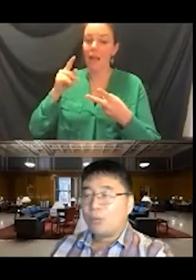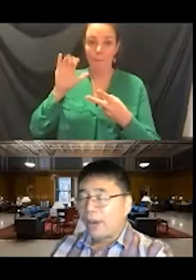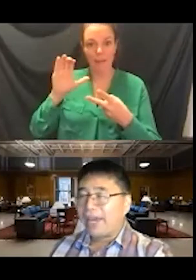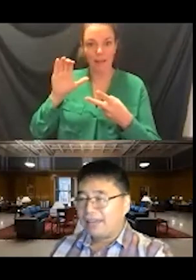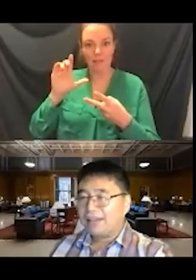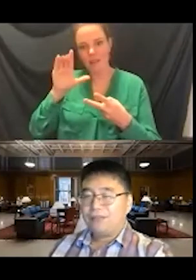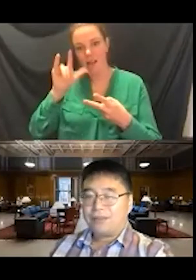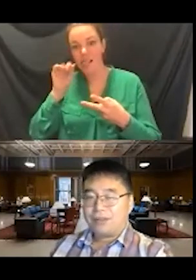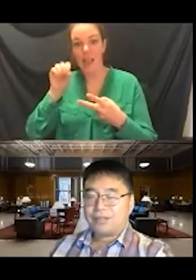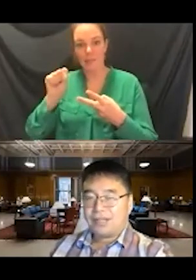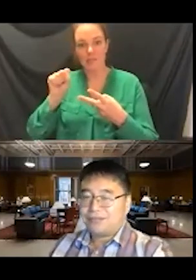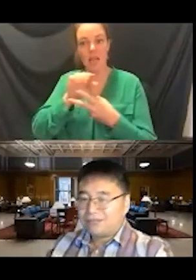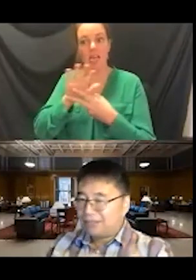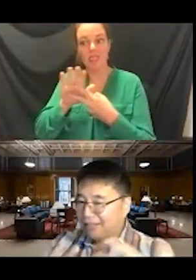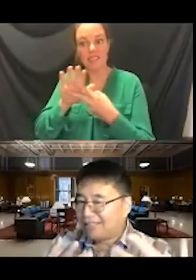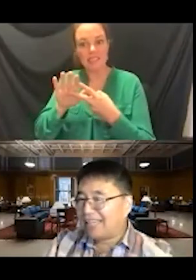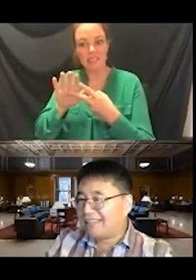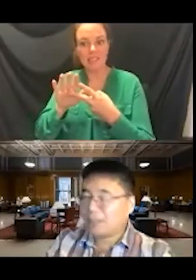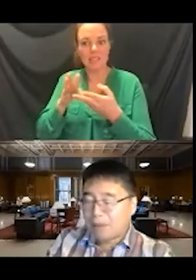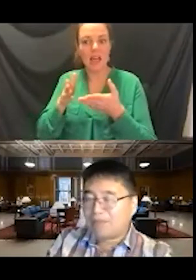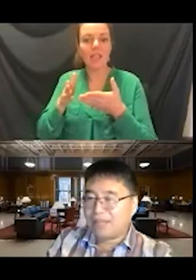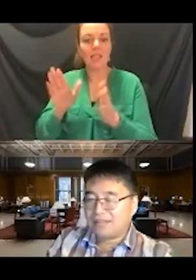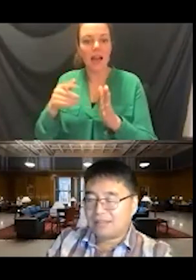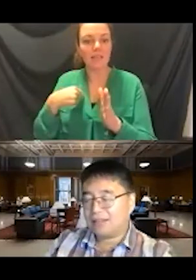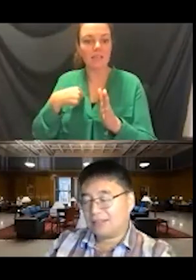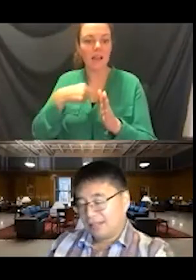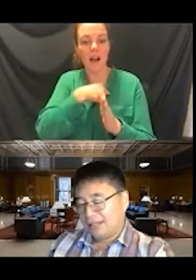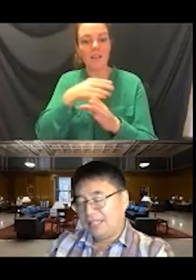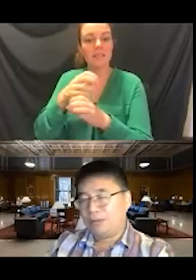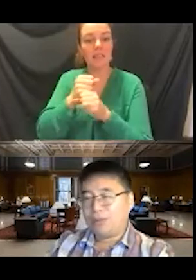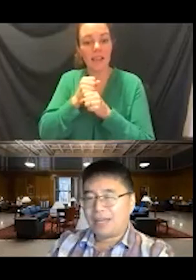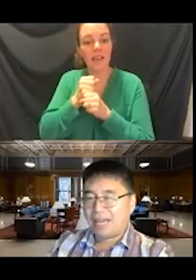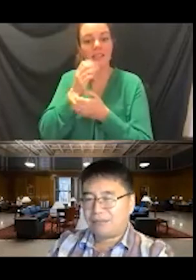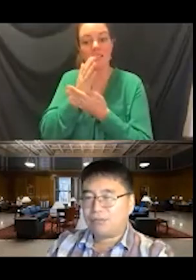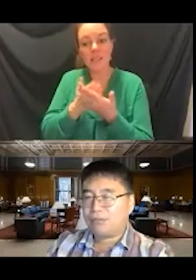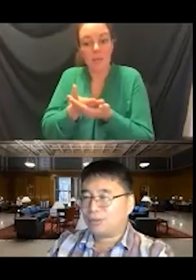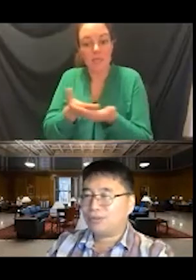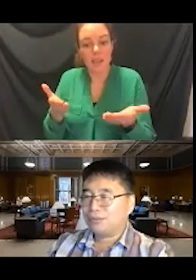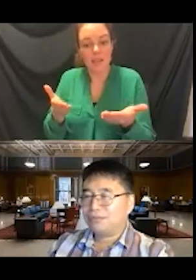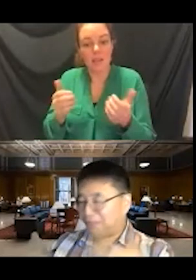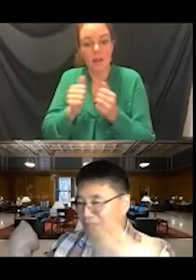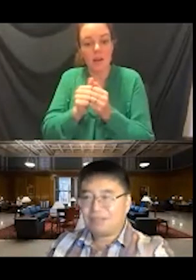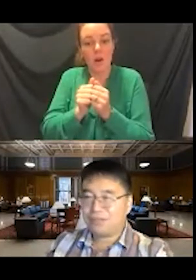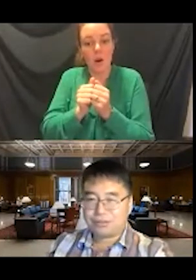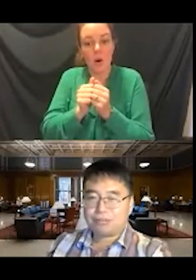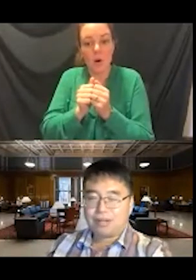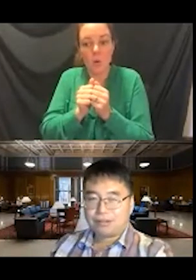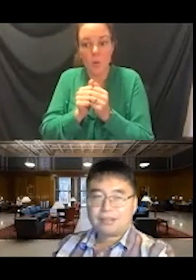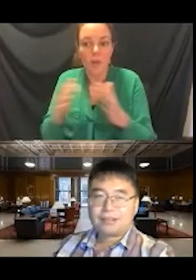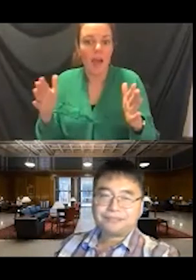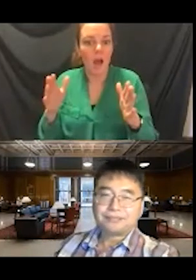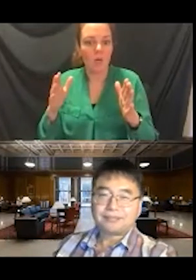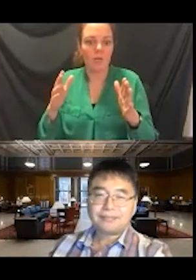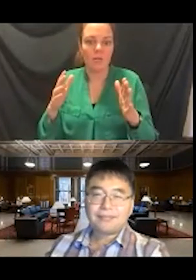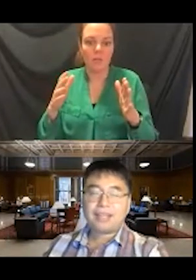is a way for us to kind of, you know, at least get some of these things, you know, without having to resort to expensive research